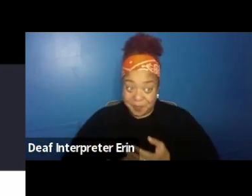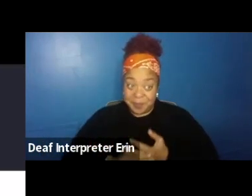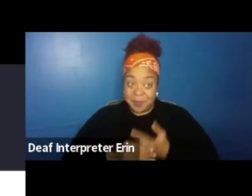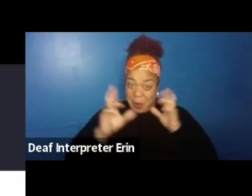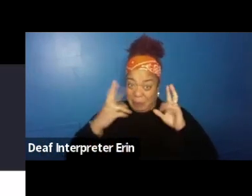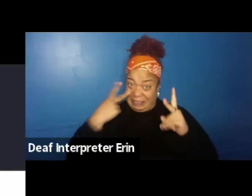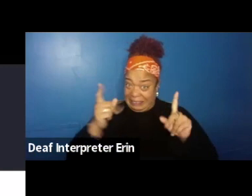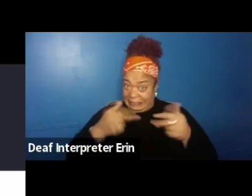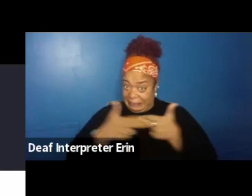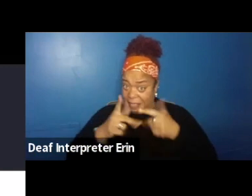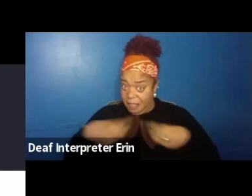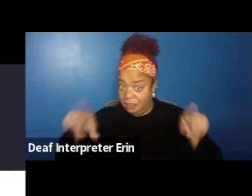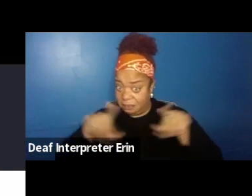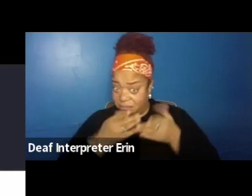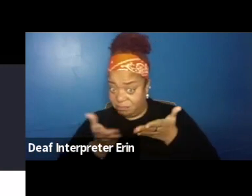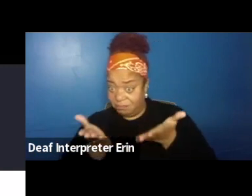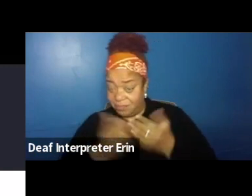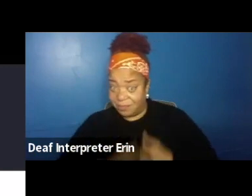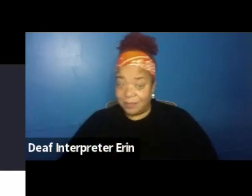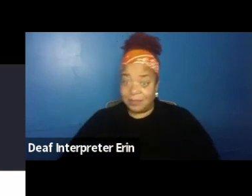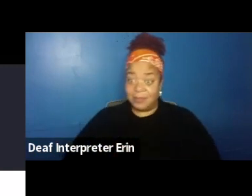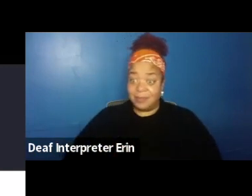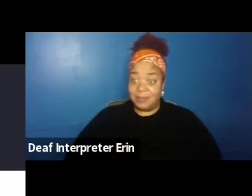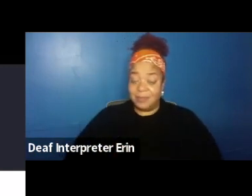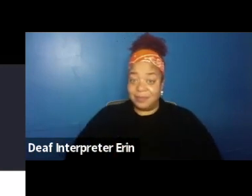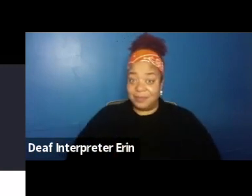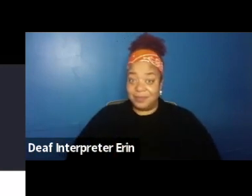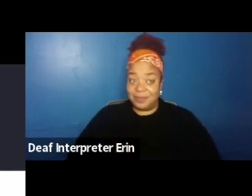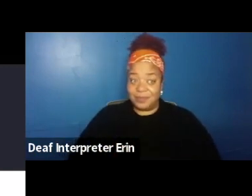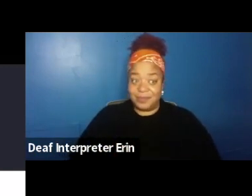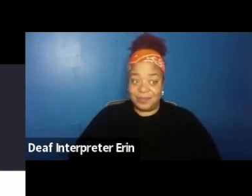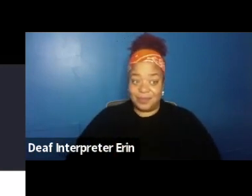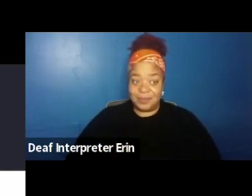Just a few quick words about the Institute for the Development of Human Arts.